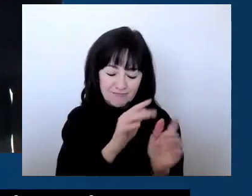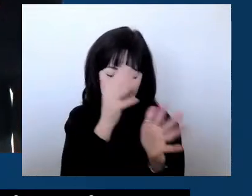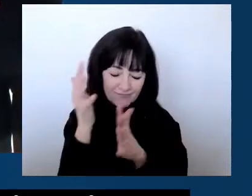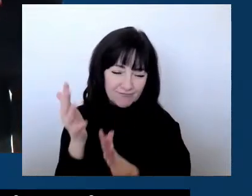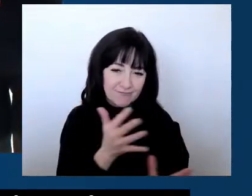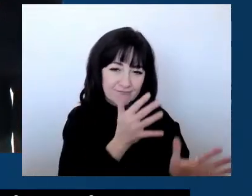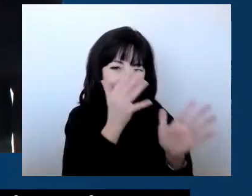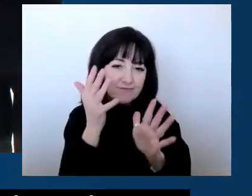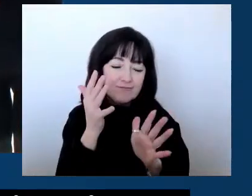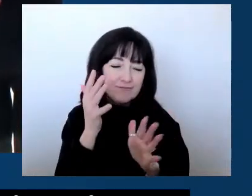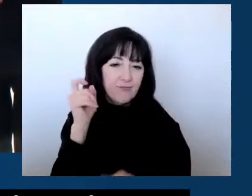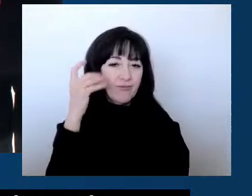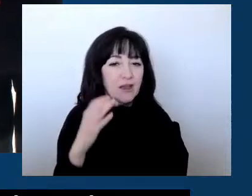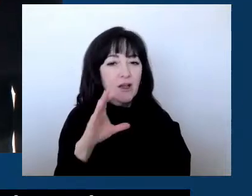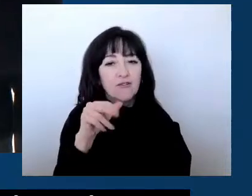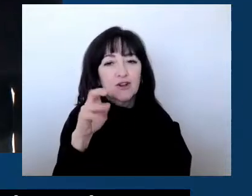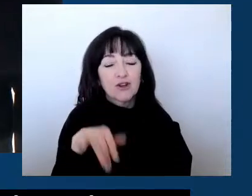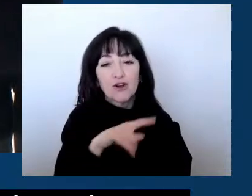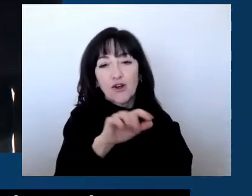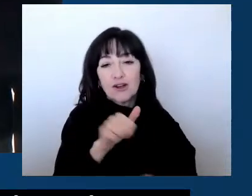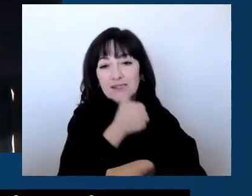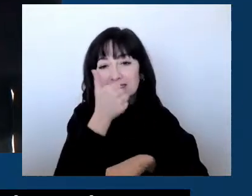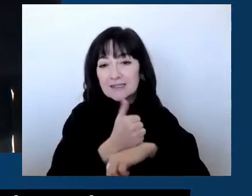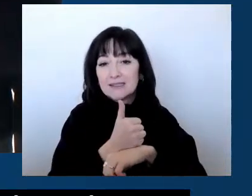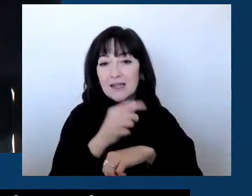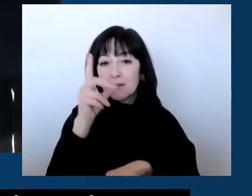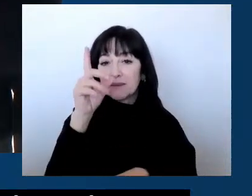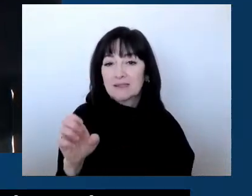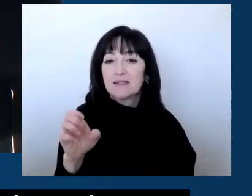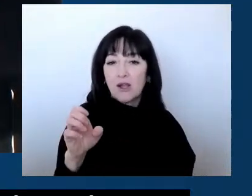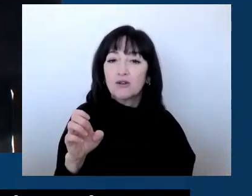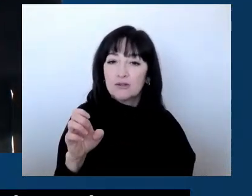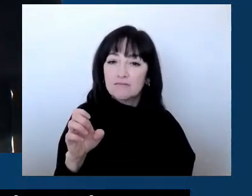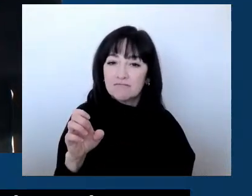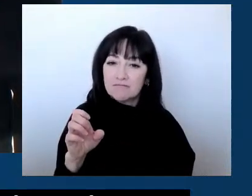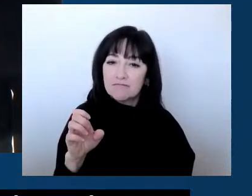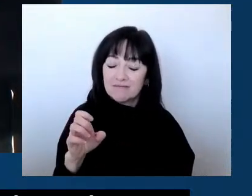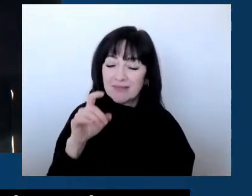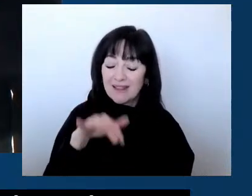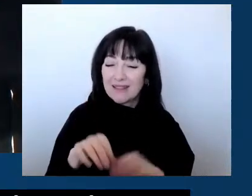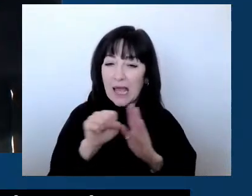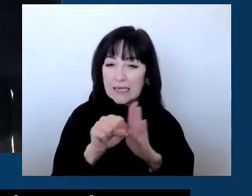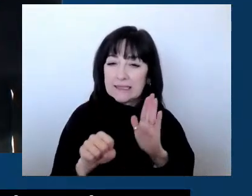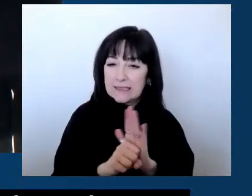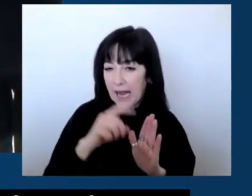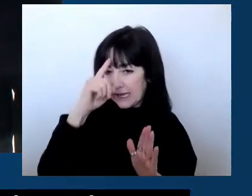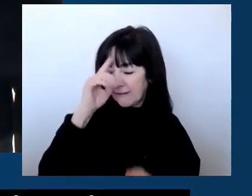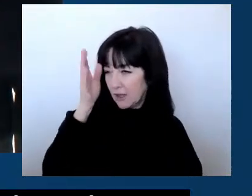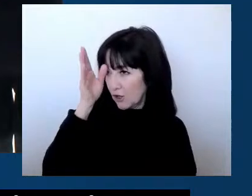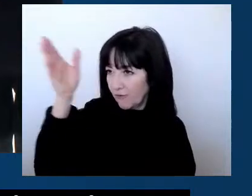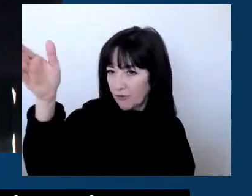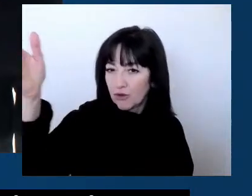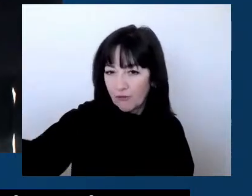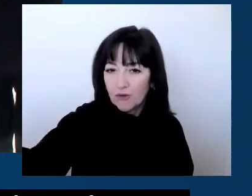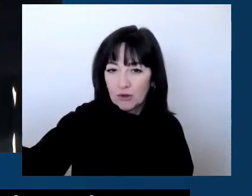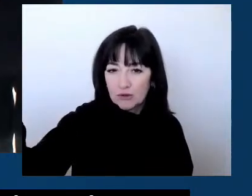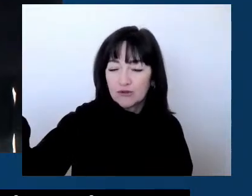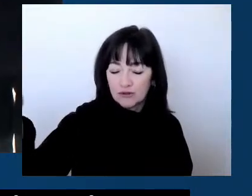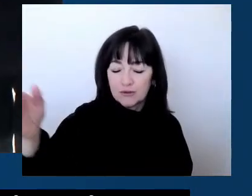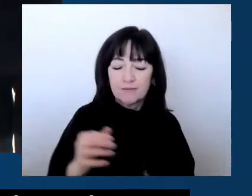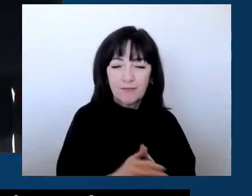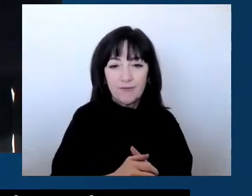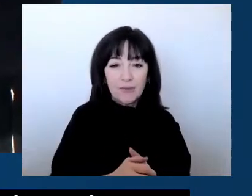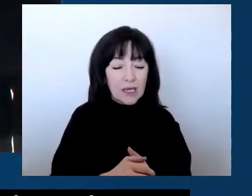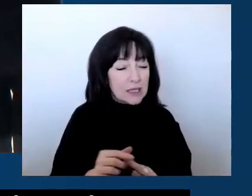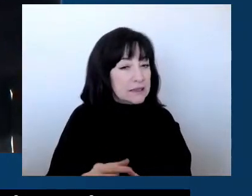Governor Carney, who has established Delaware as a forward-thinking state, especially with regard to the intersection of